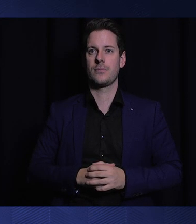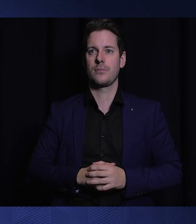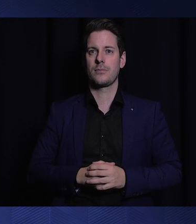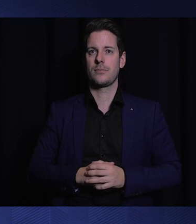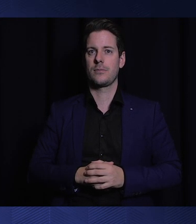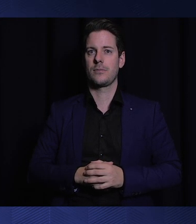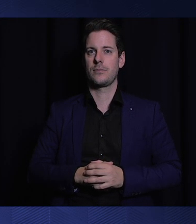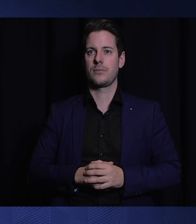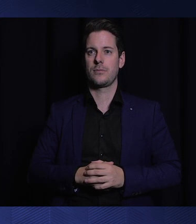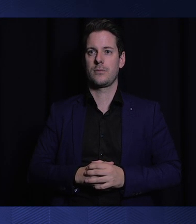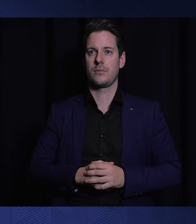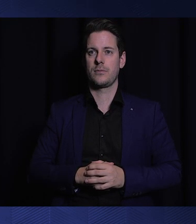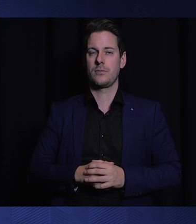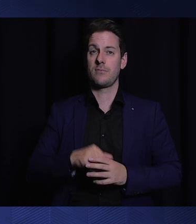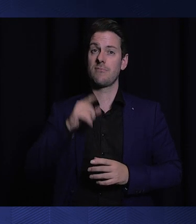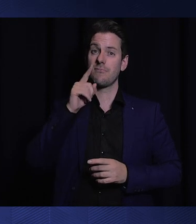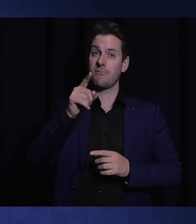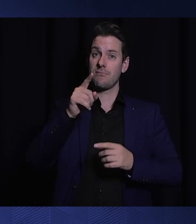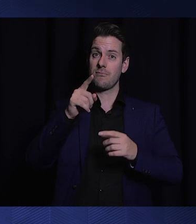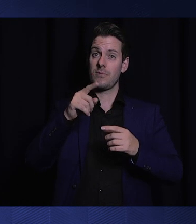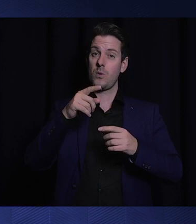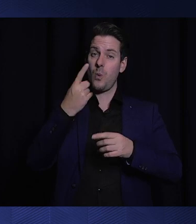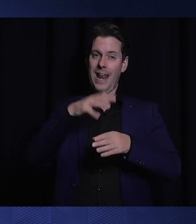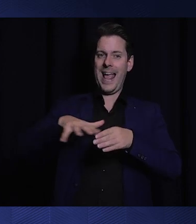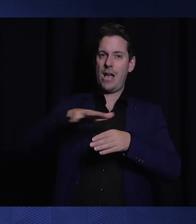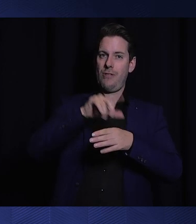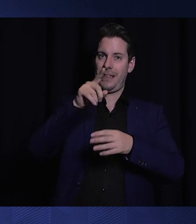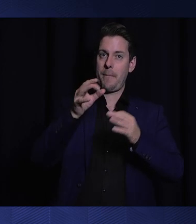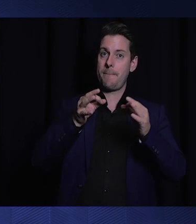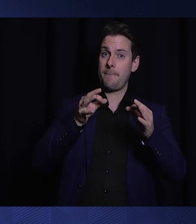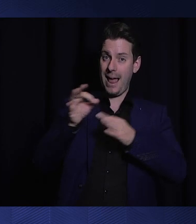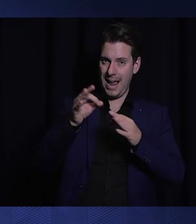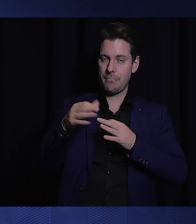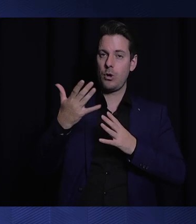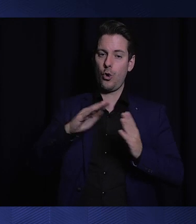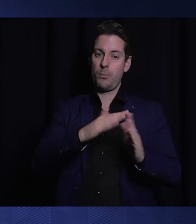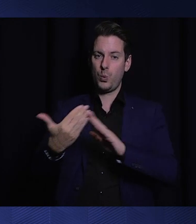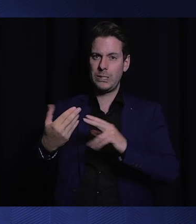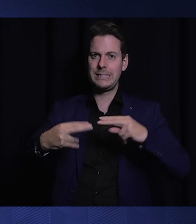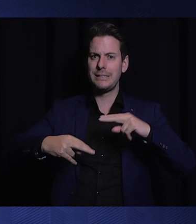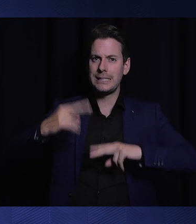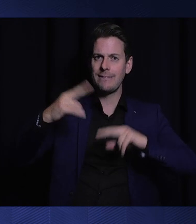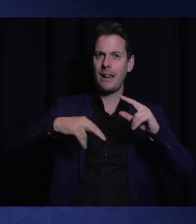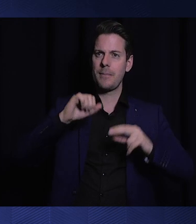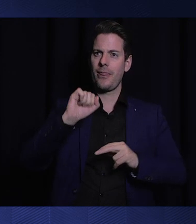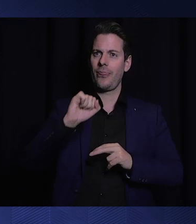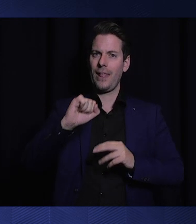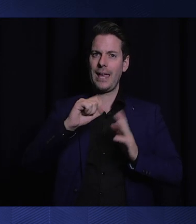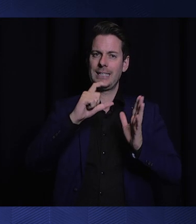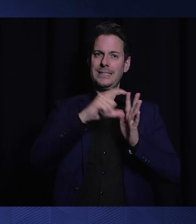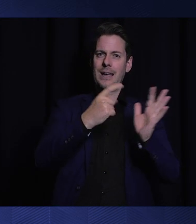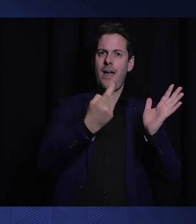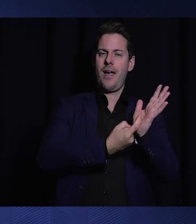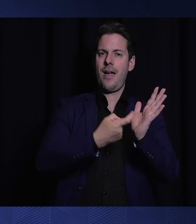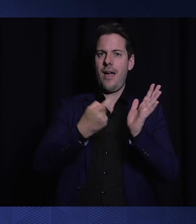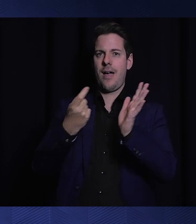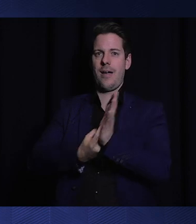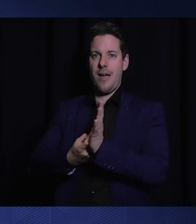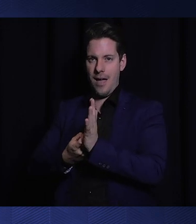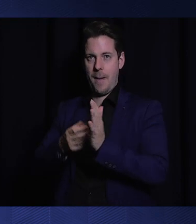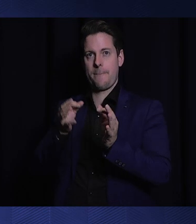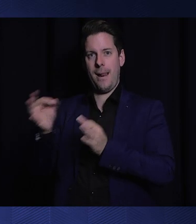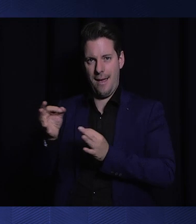areas of the Sustainable Development Plan is for the community to develop their district disaster risk